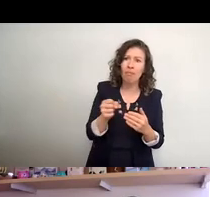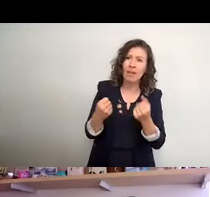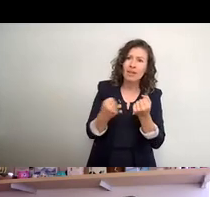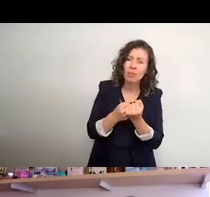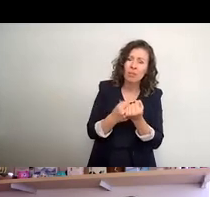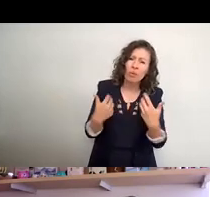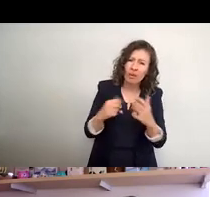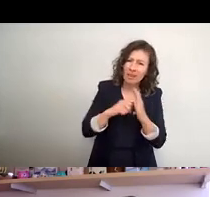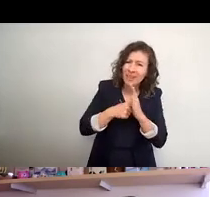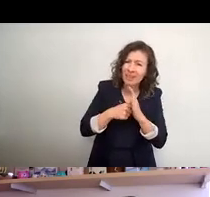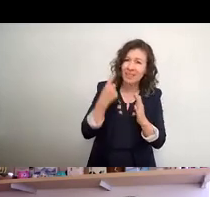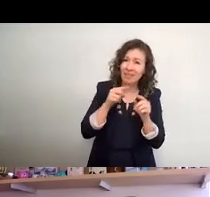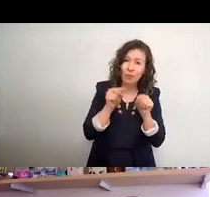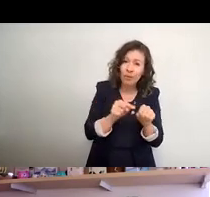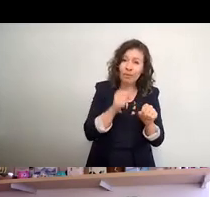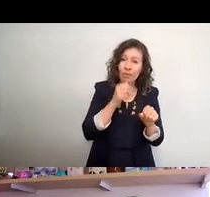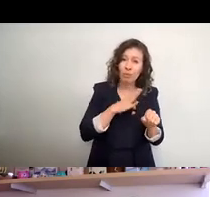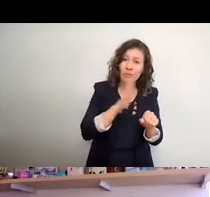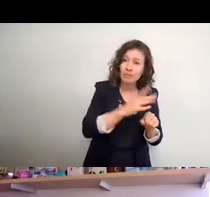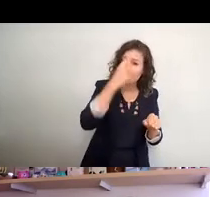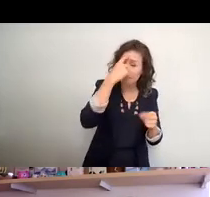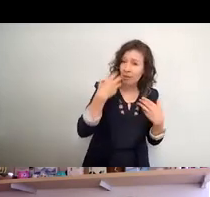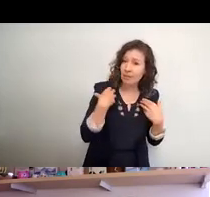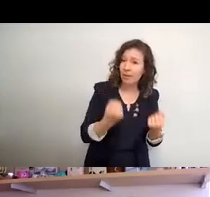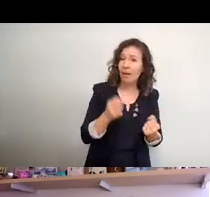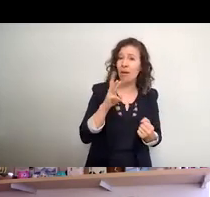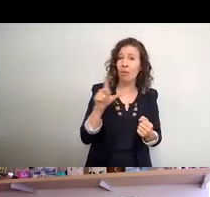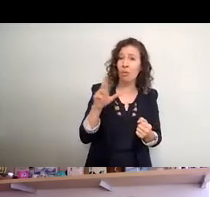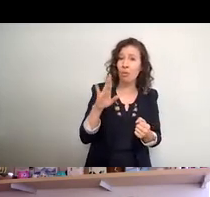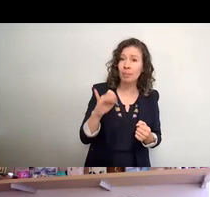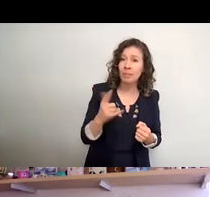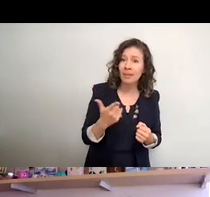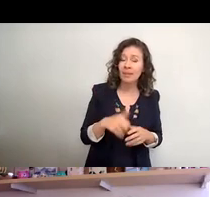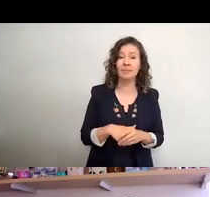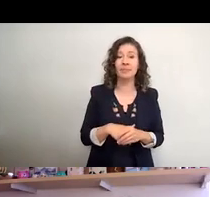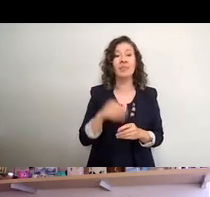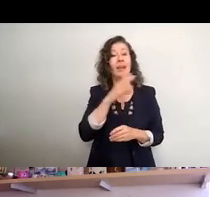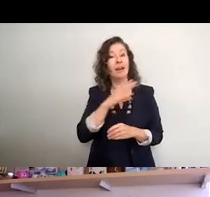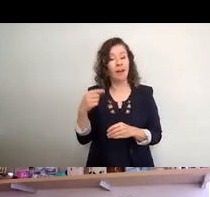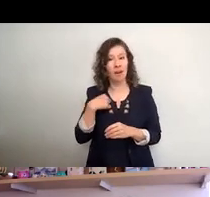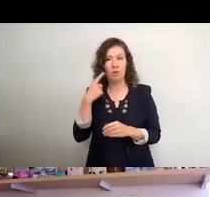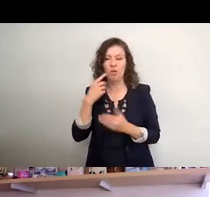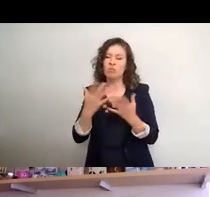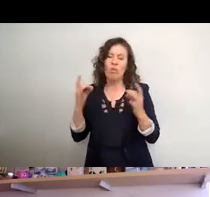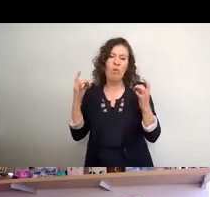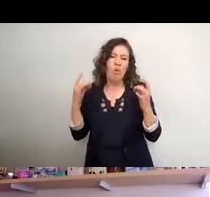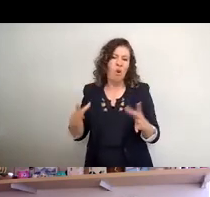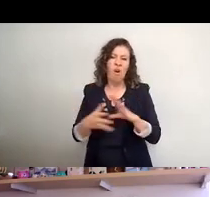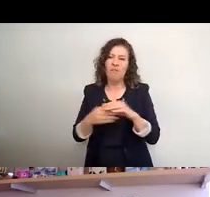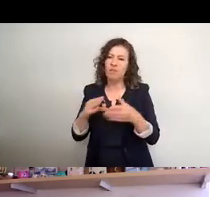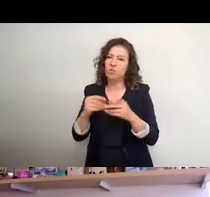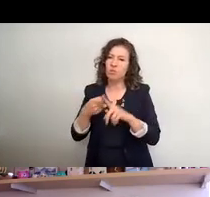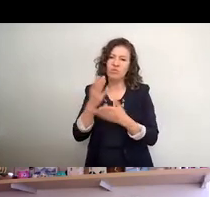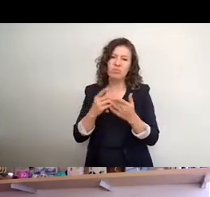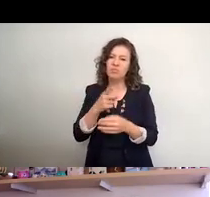so essential for that woman's mental health and well-being. We also heard some disastrous stories from some